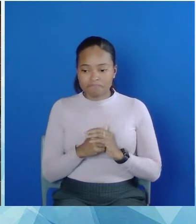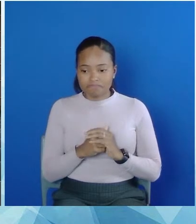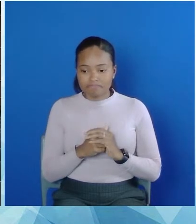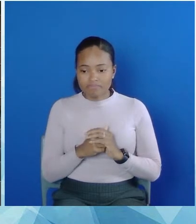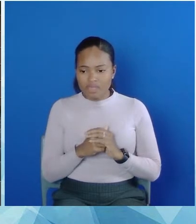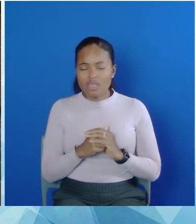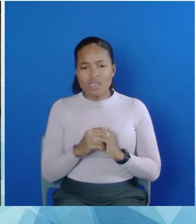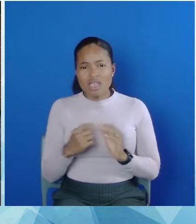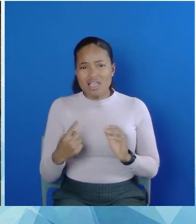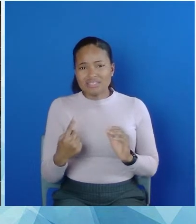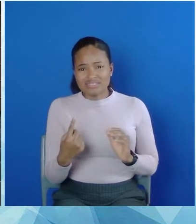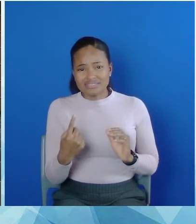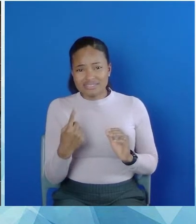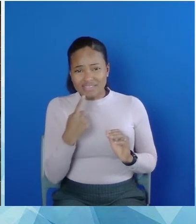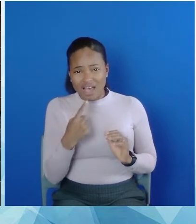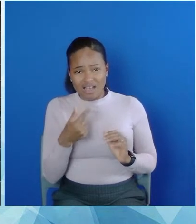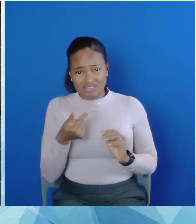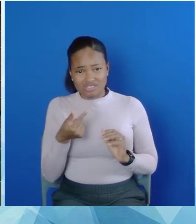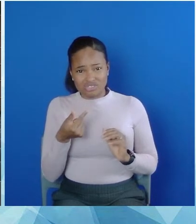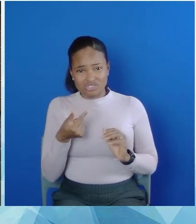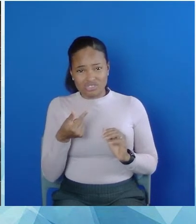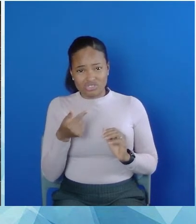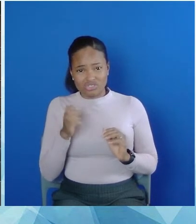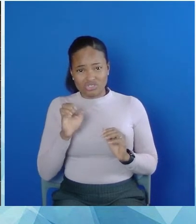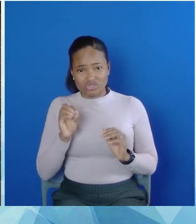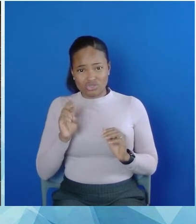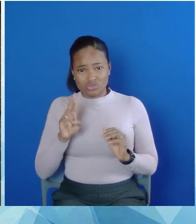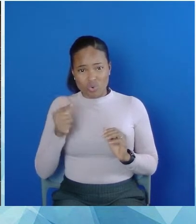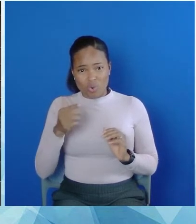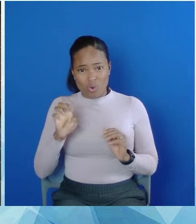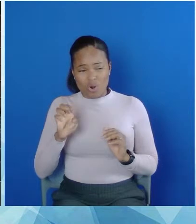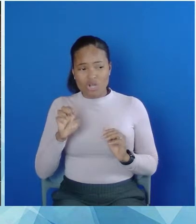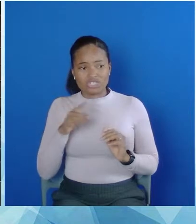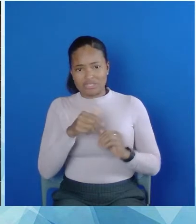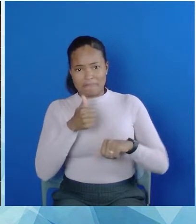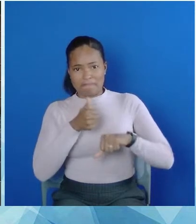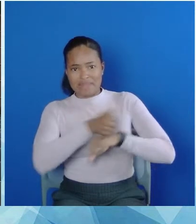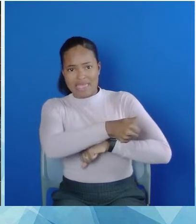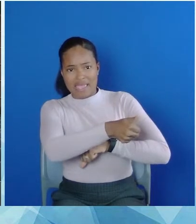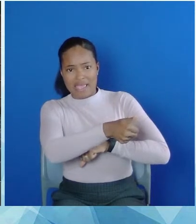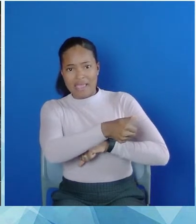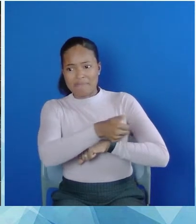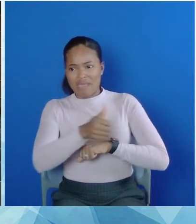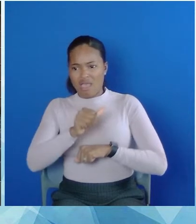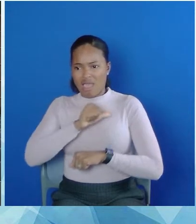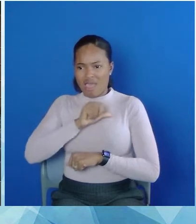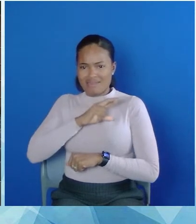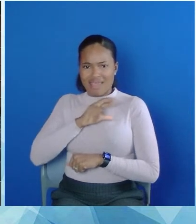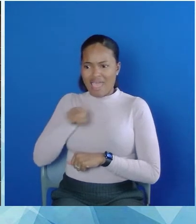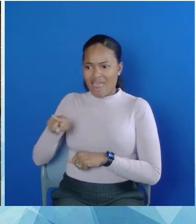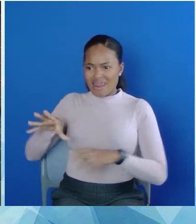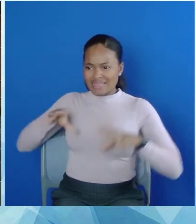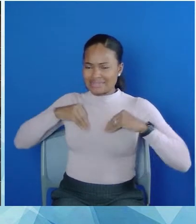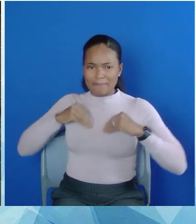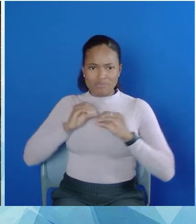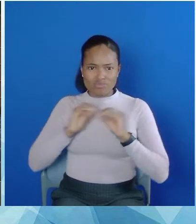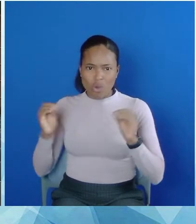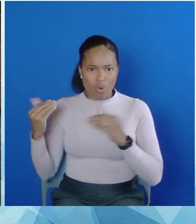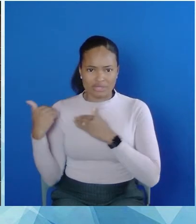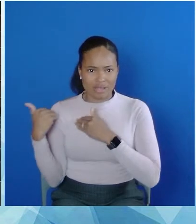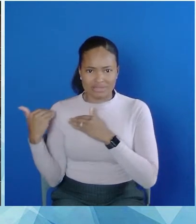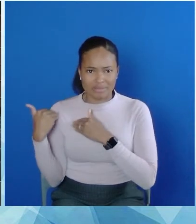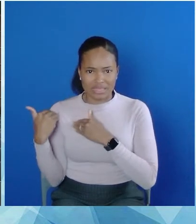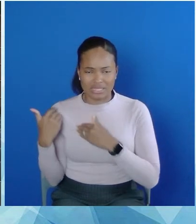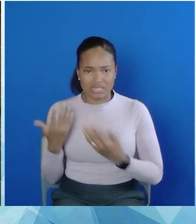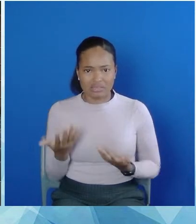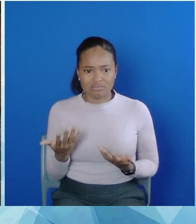see the bus railroaded right over him, and Annette not to take any responsibility for what has been going on. He has been here since the